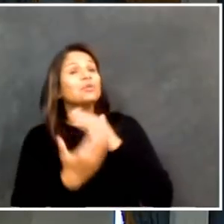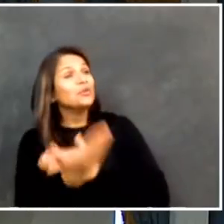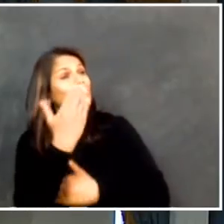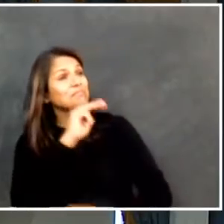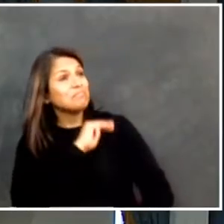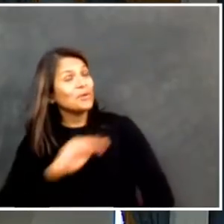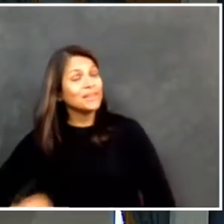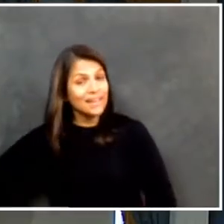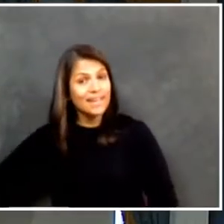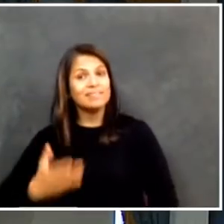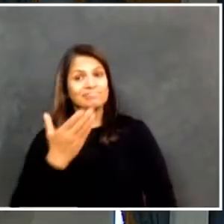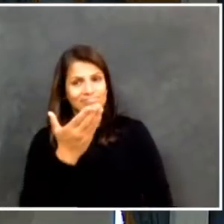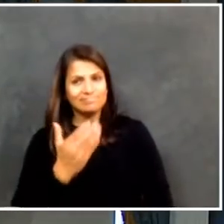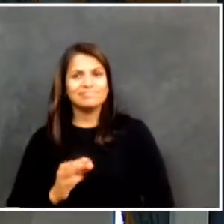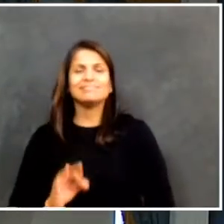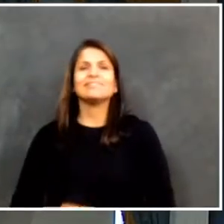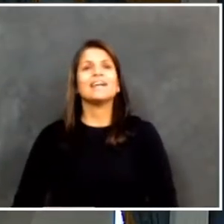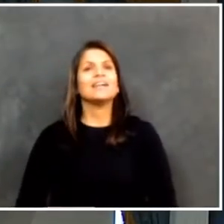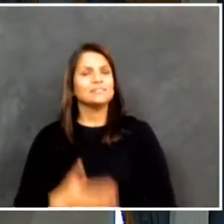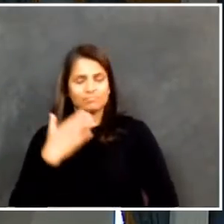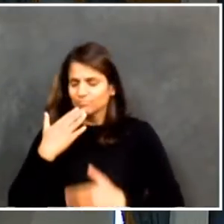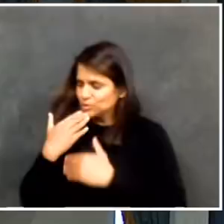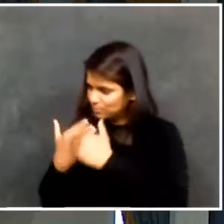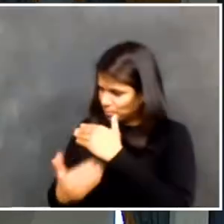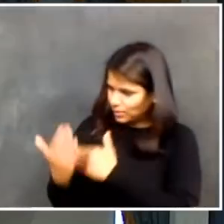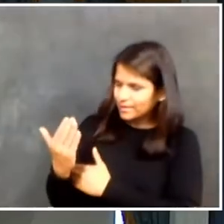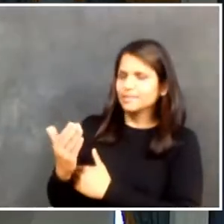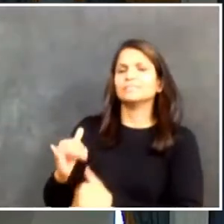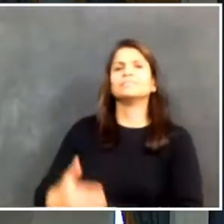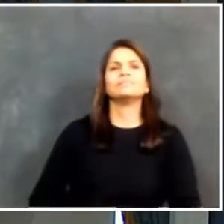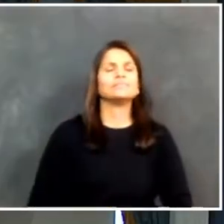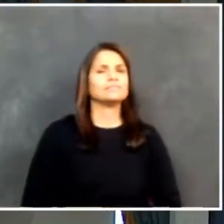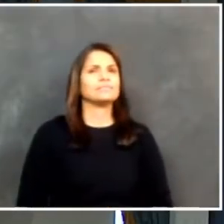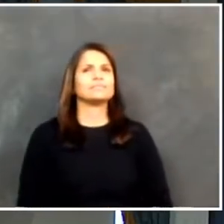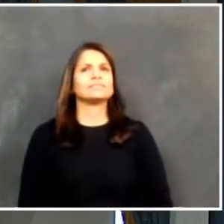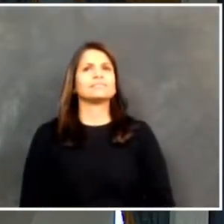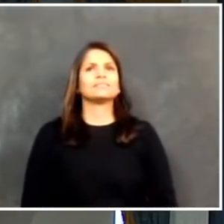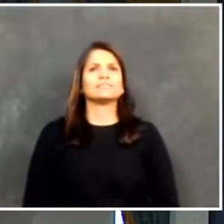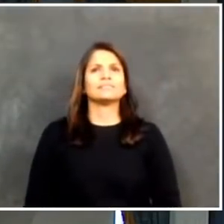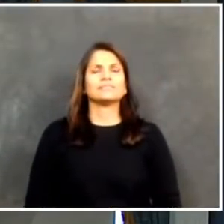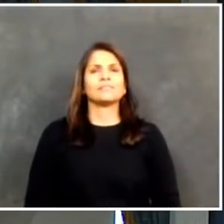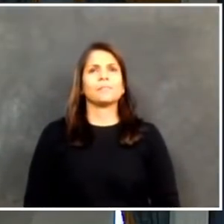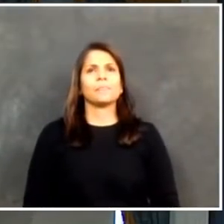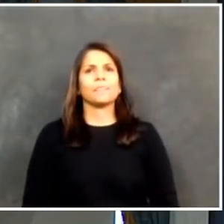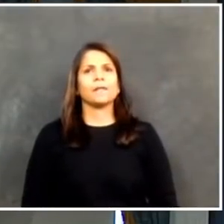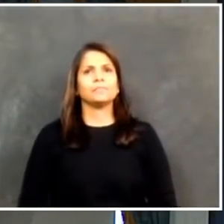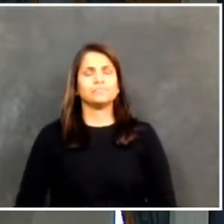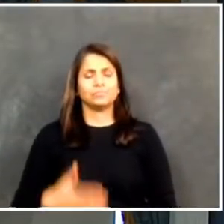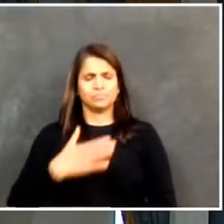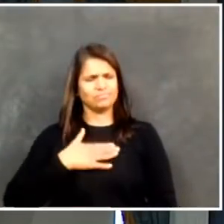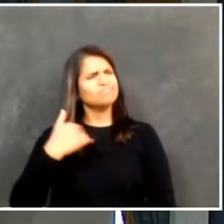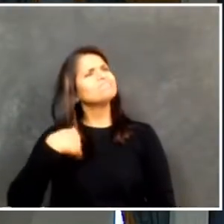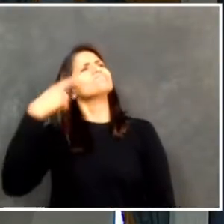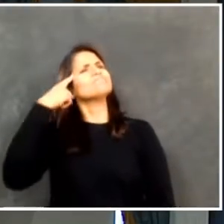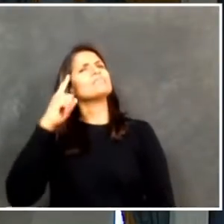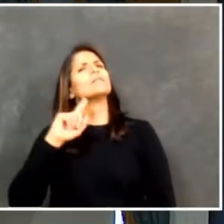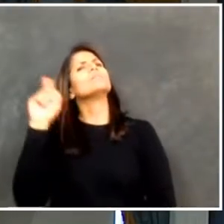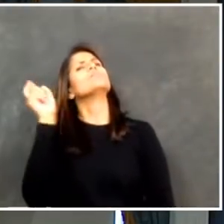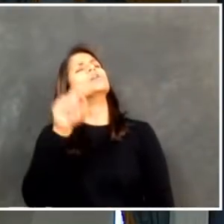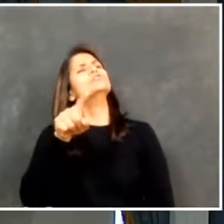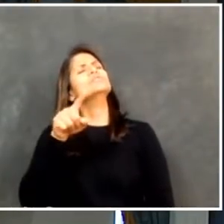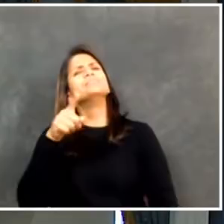Hi. So this is my question. There are clusters and encampments of homeless on the